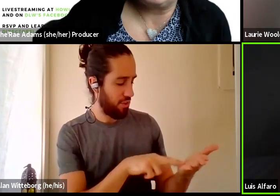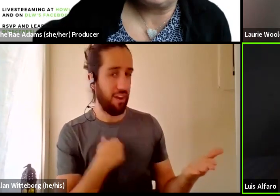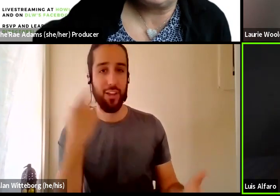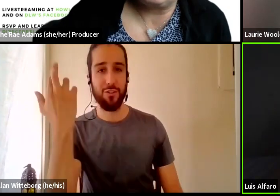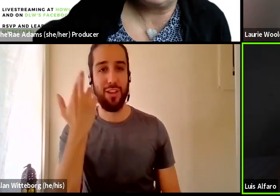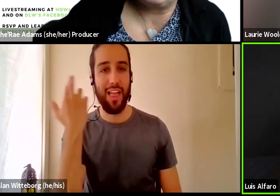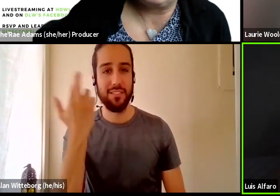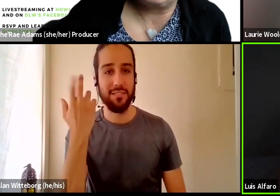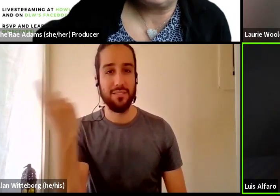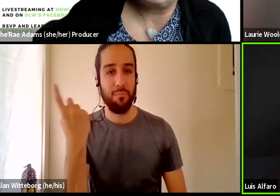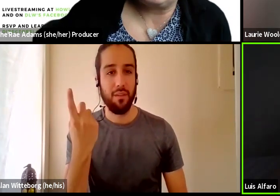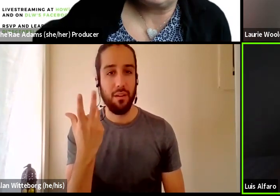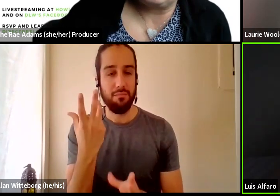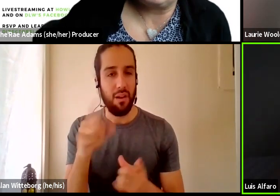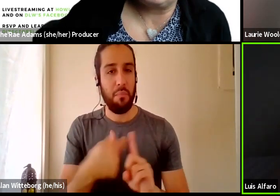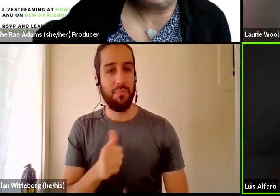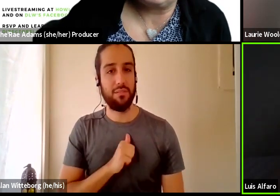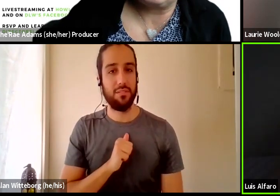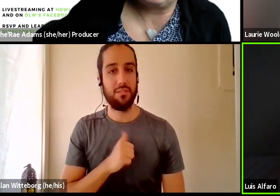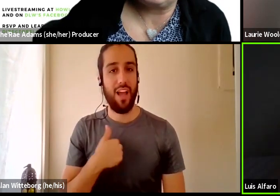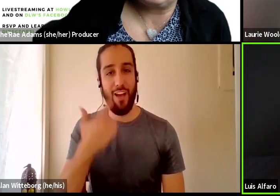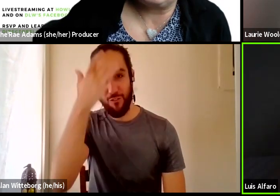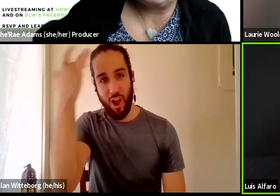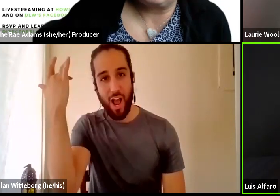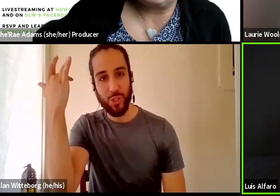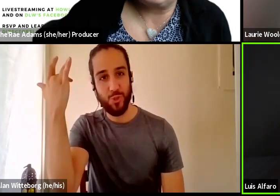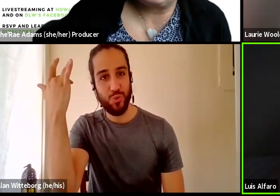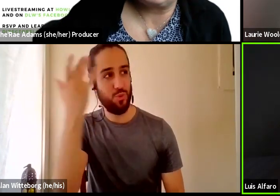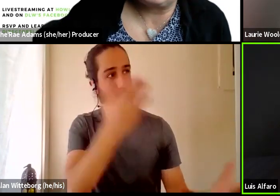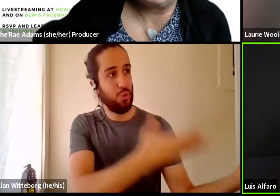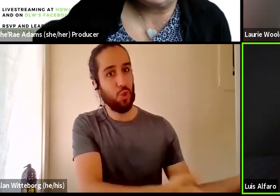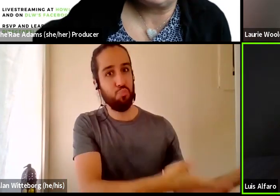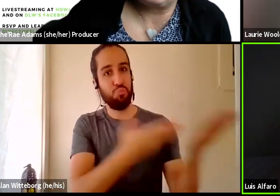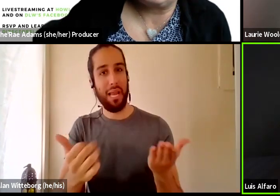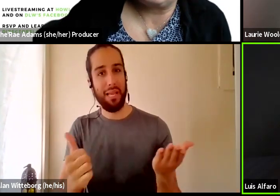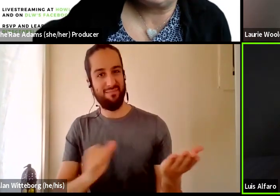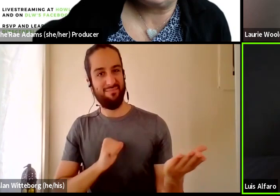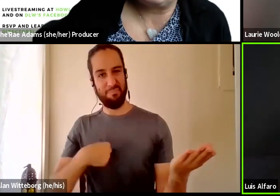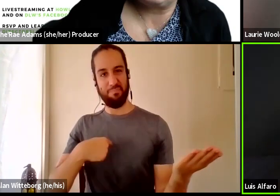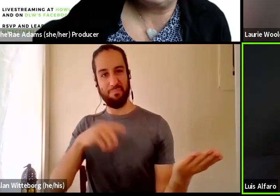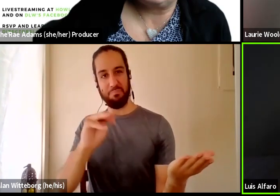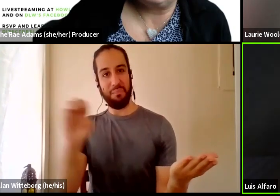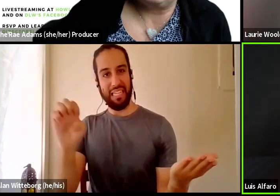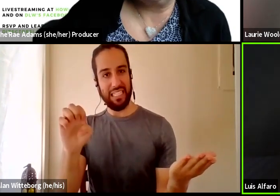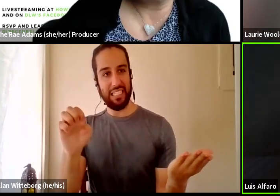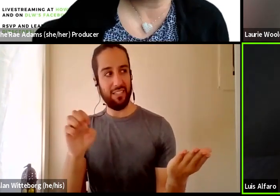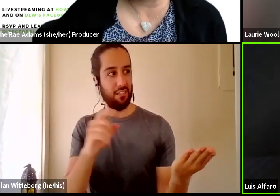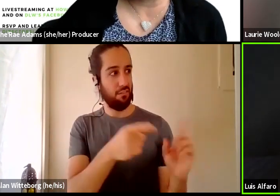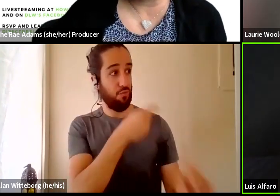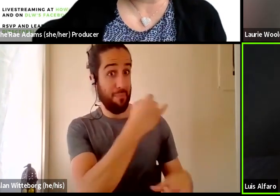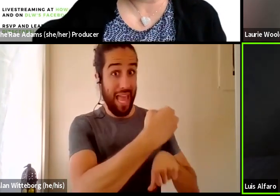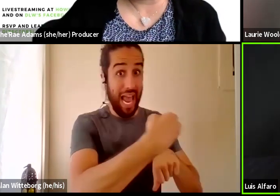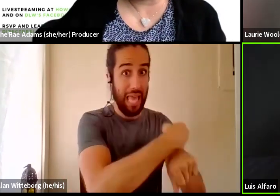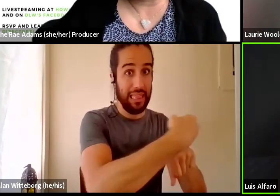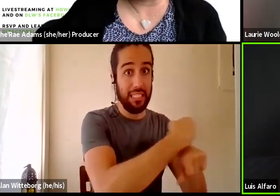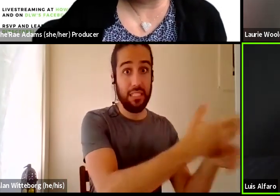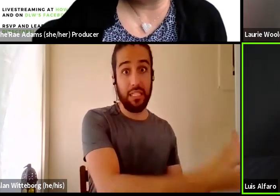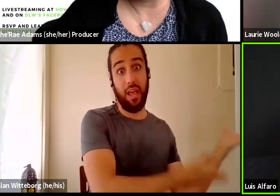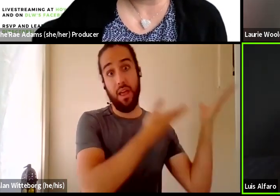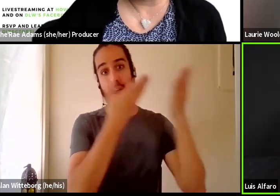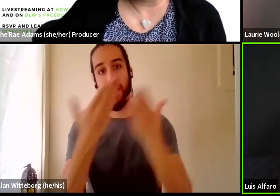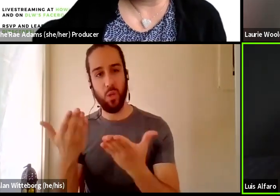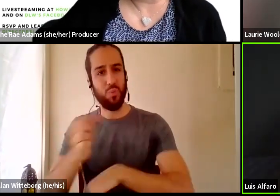me off the island. I forgot to bring me to the States. I forgot to bring me into